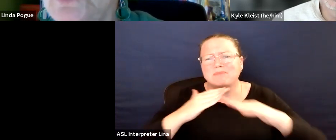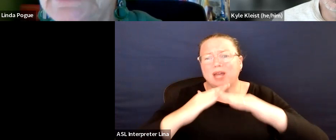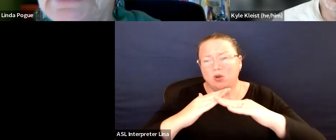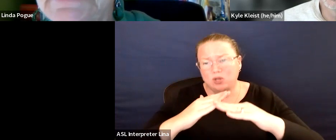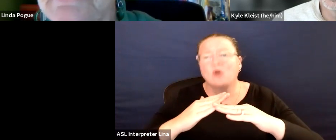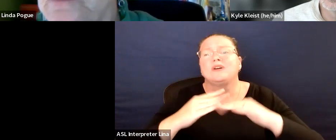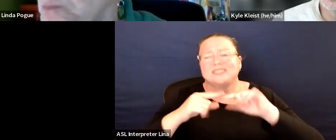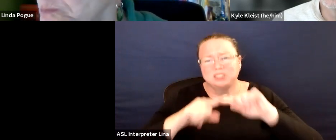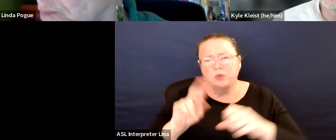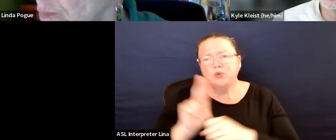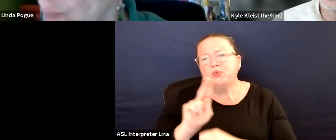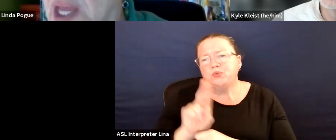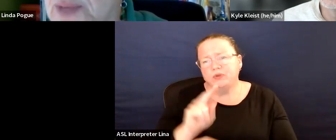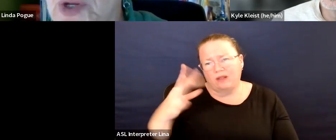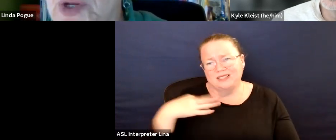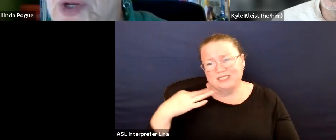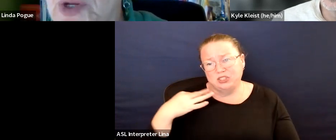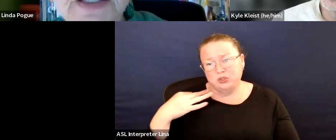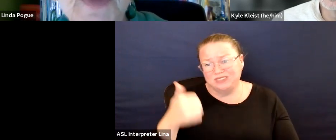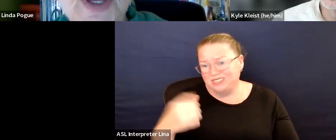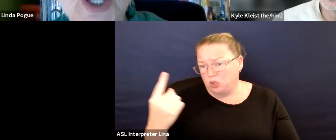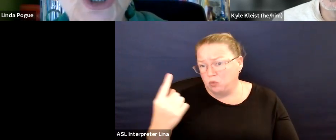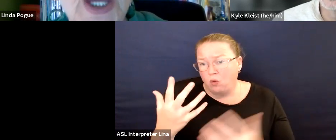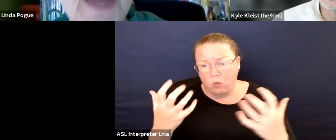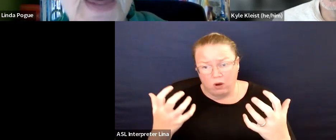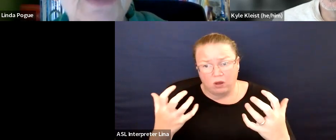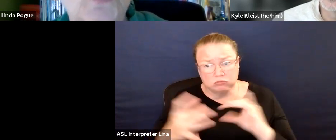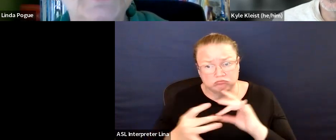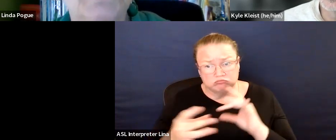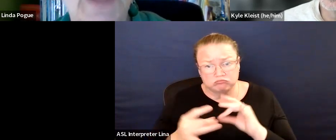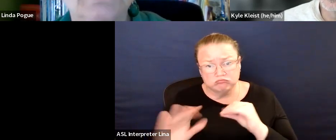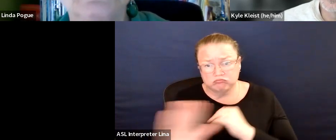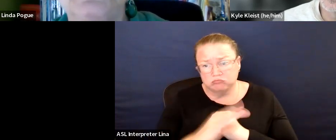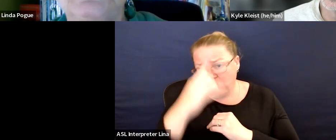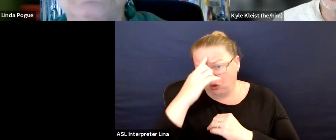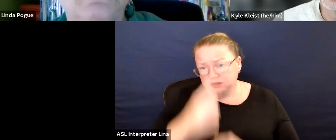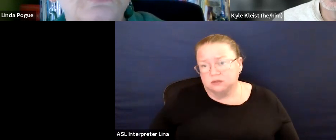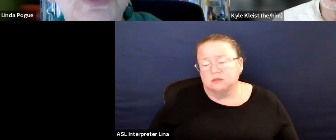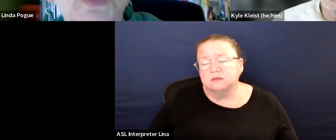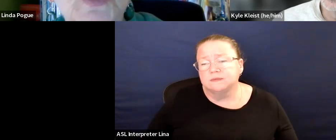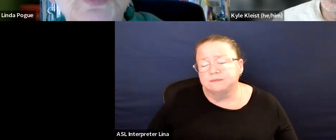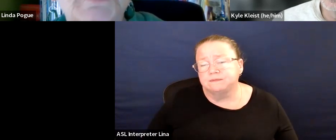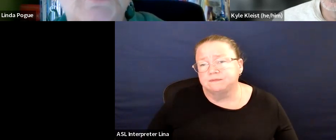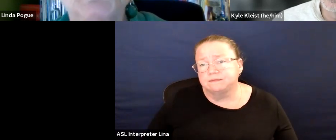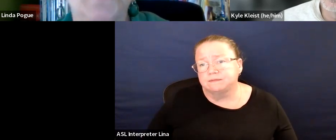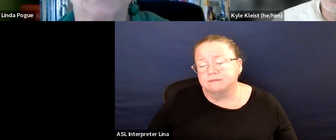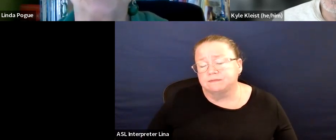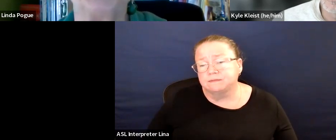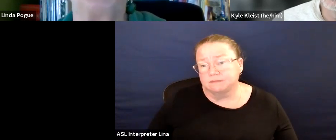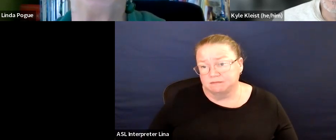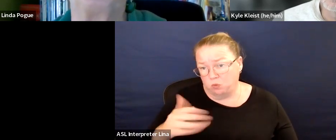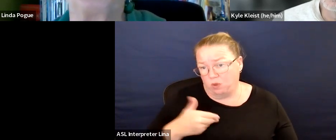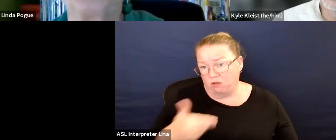using volunteers? Anybody would like to share their thoughts on that? Your thoughts would be most